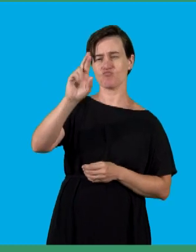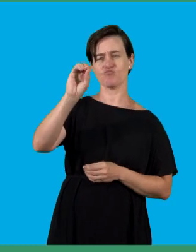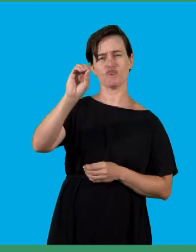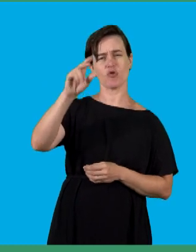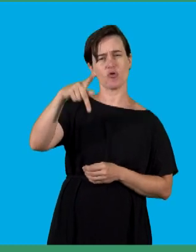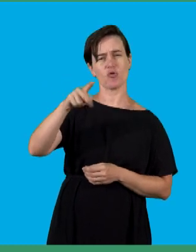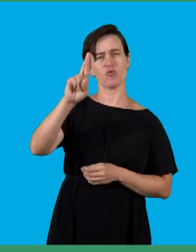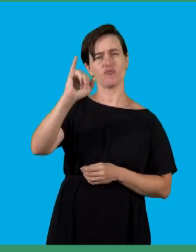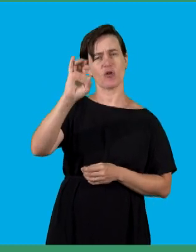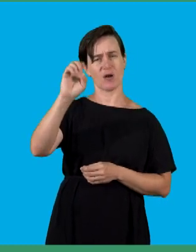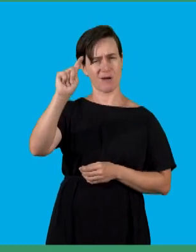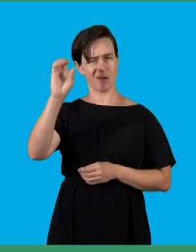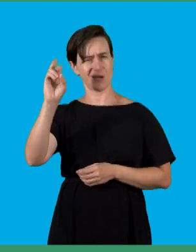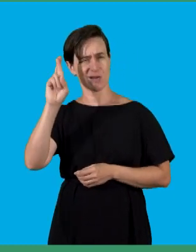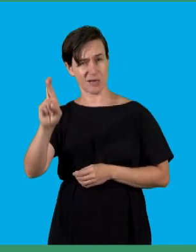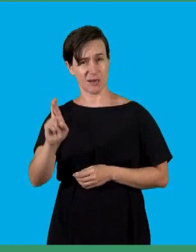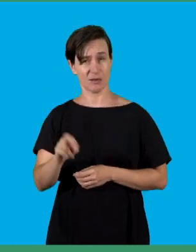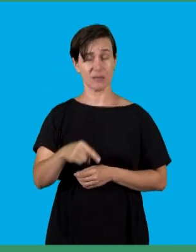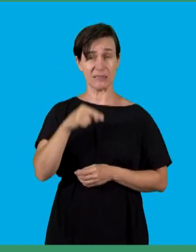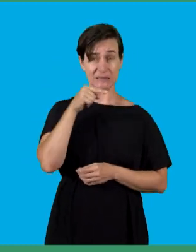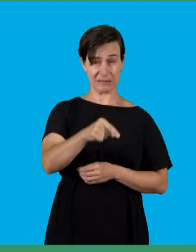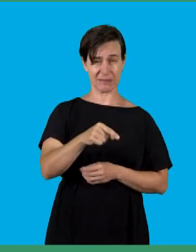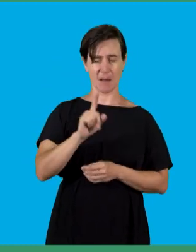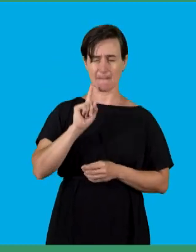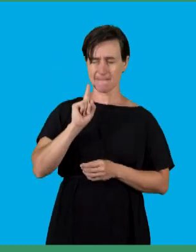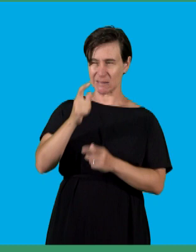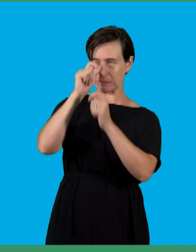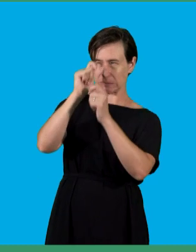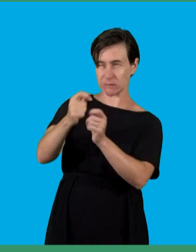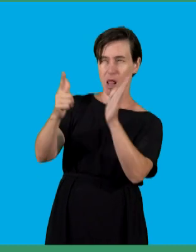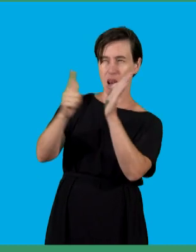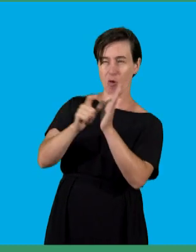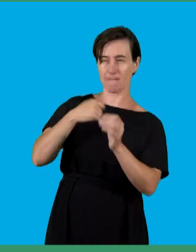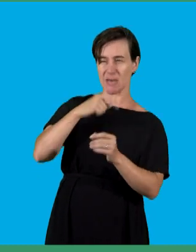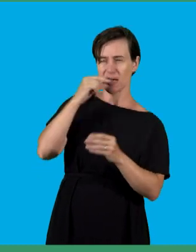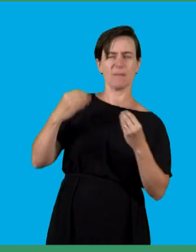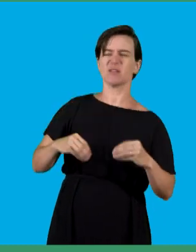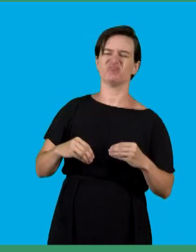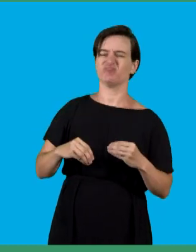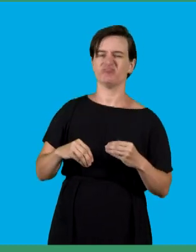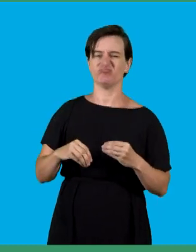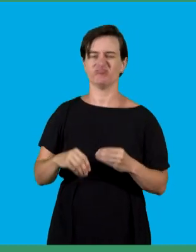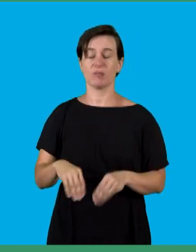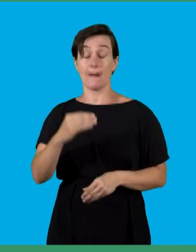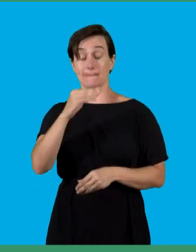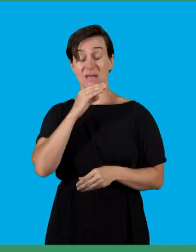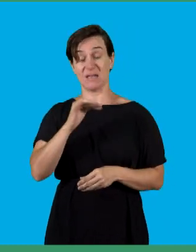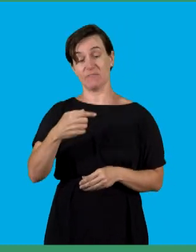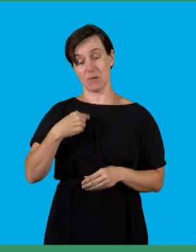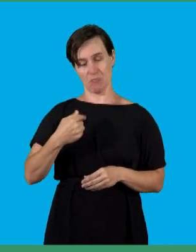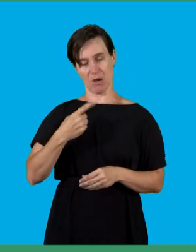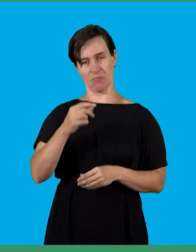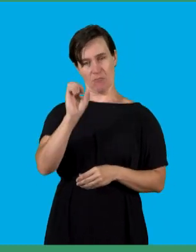There are no legal requirements regarding the name of the business. So obviously, when you would want to start